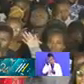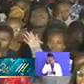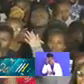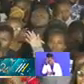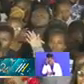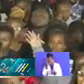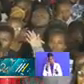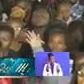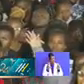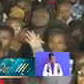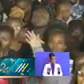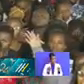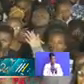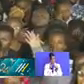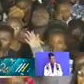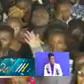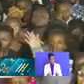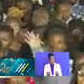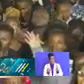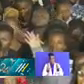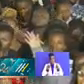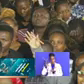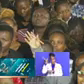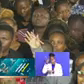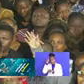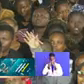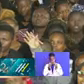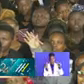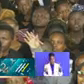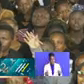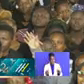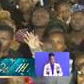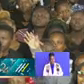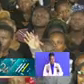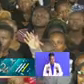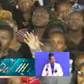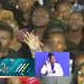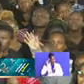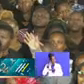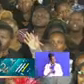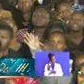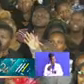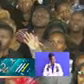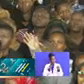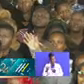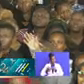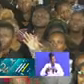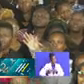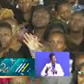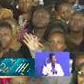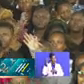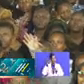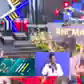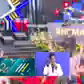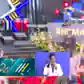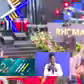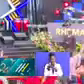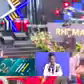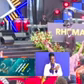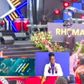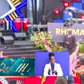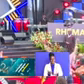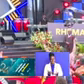from there is no altar there is no Evil Al that can limit you from going forward in the name of